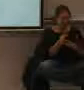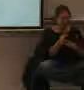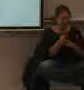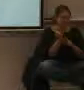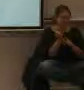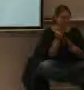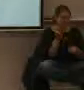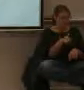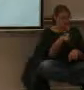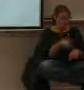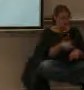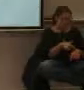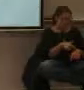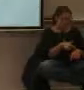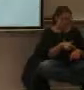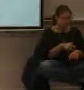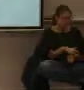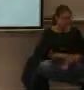time.